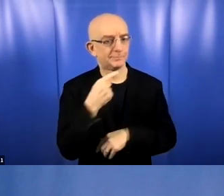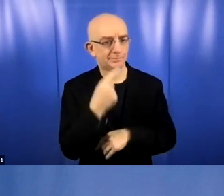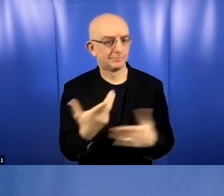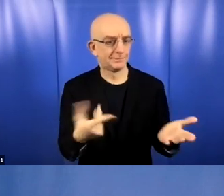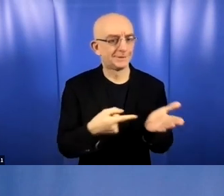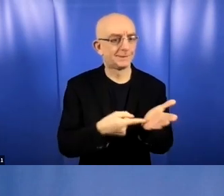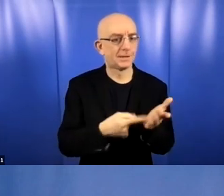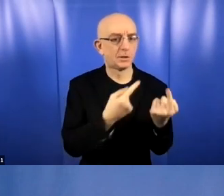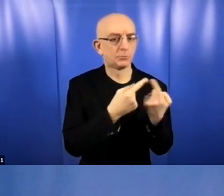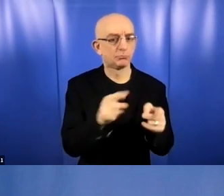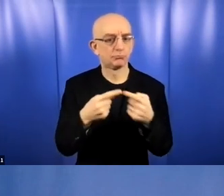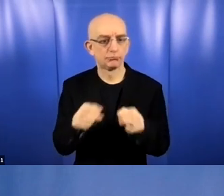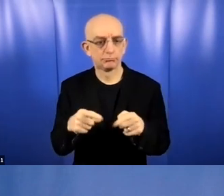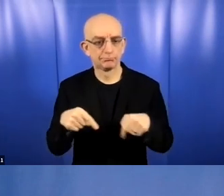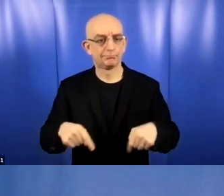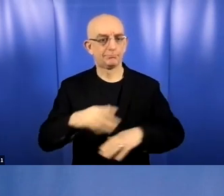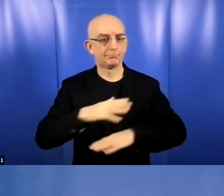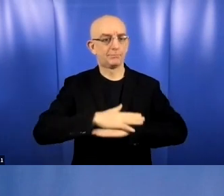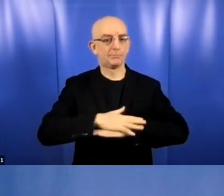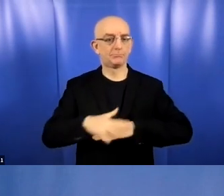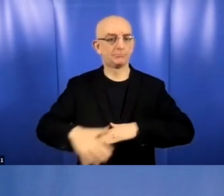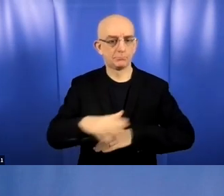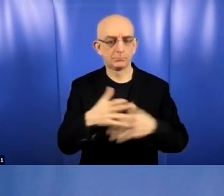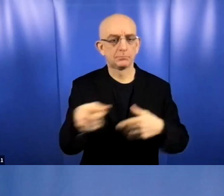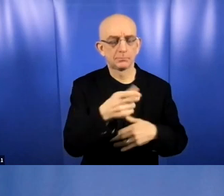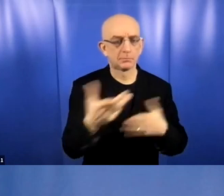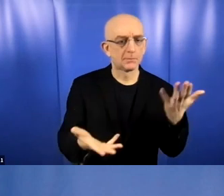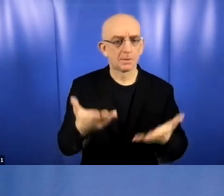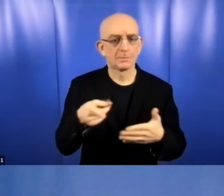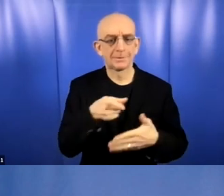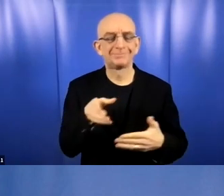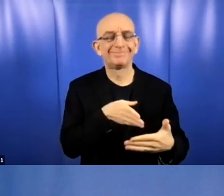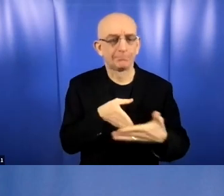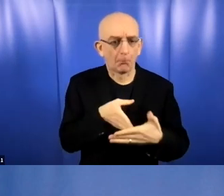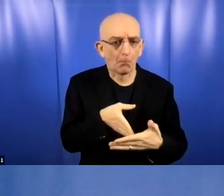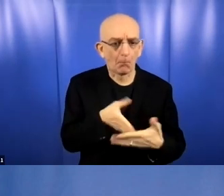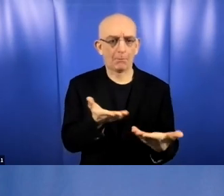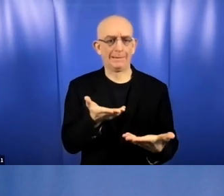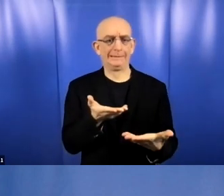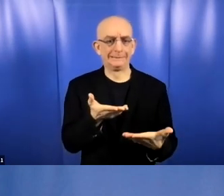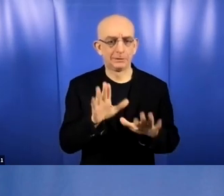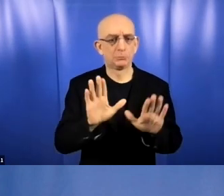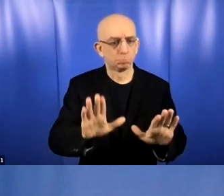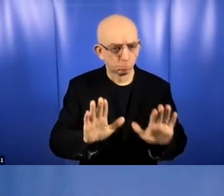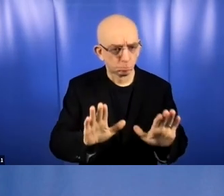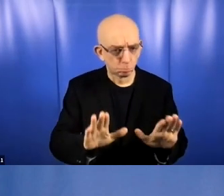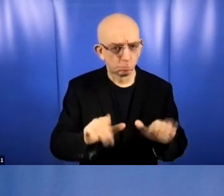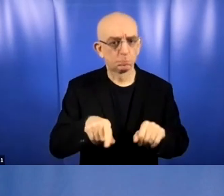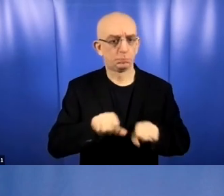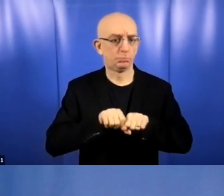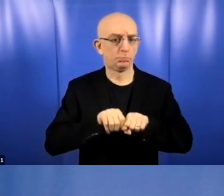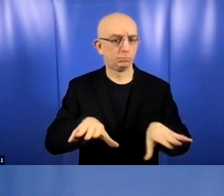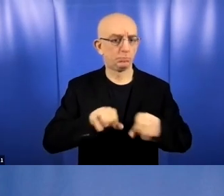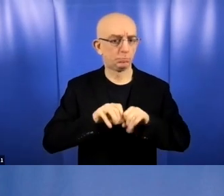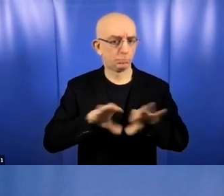session, it is being live streamed on the Human Rights Centre's YouTube channel, which uses less bandwidth, but does not